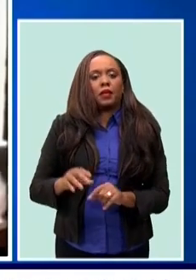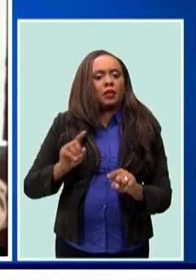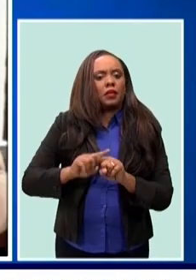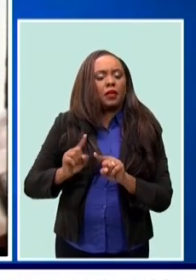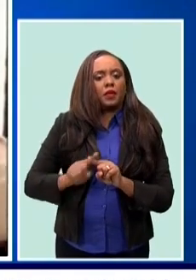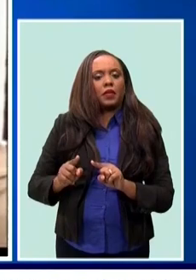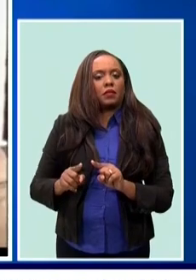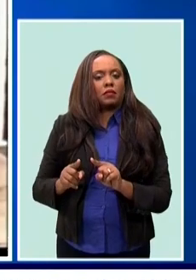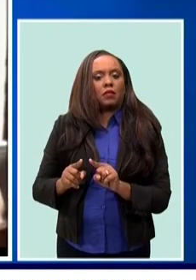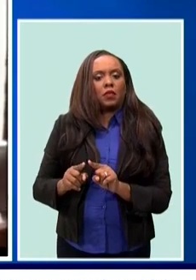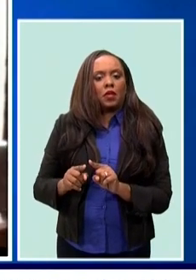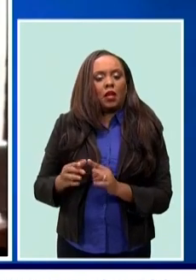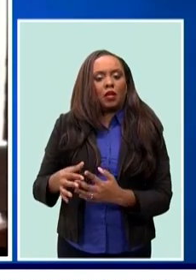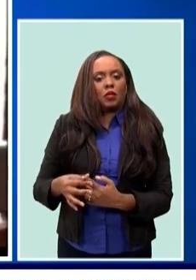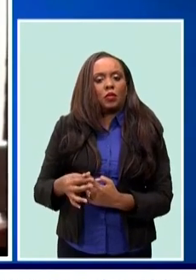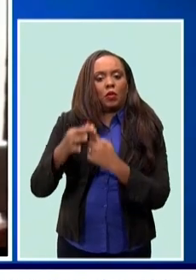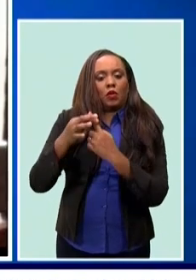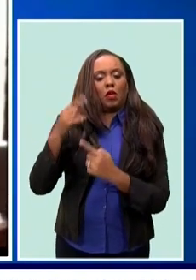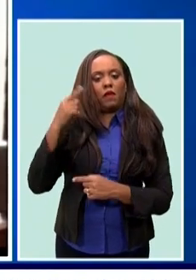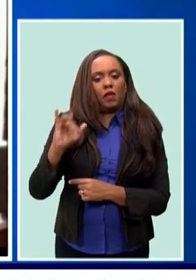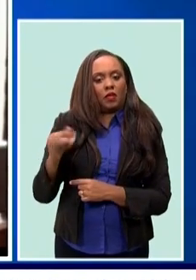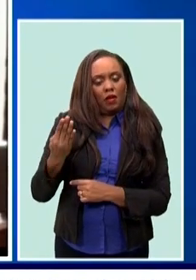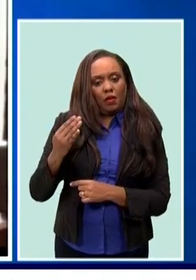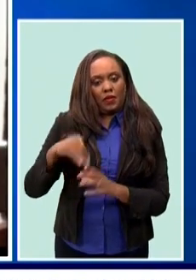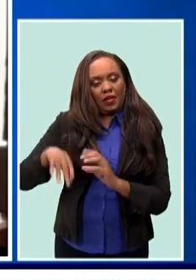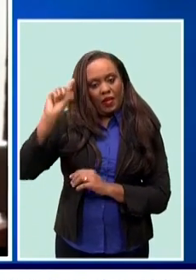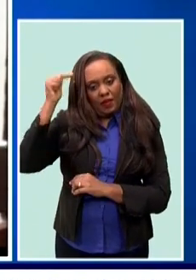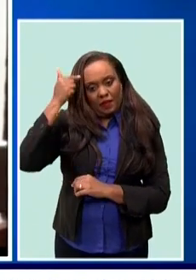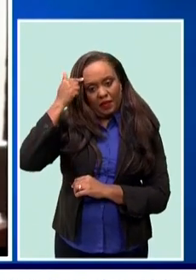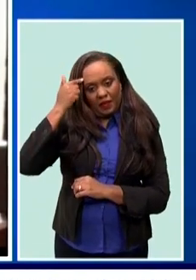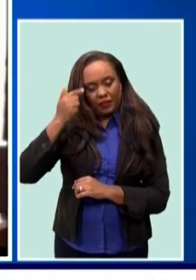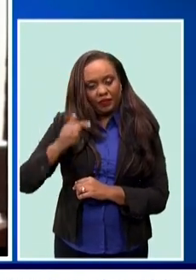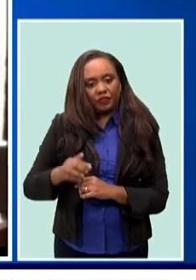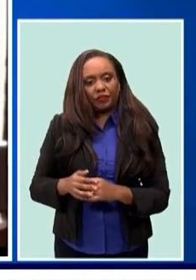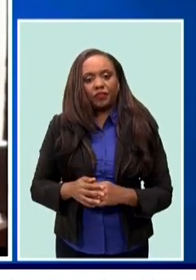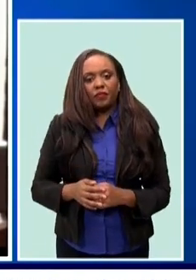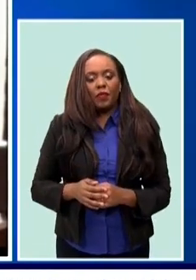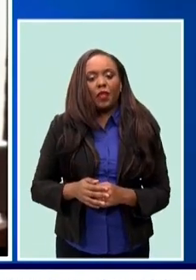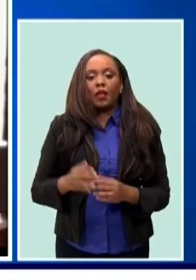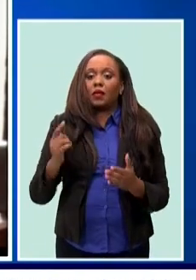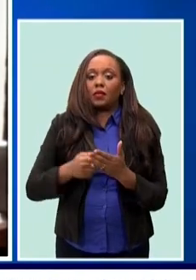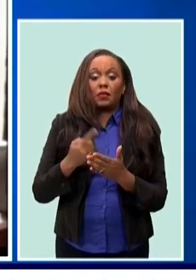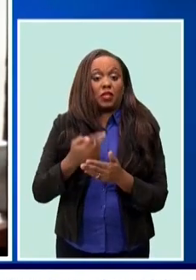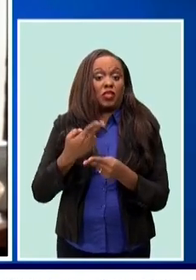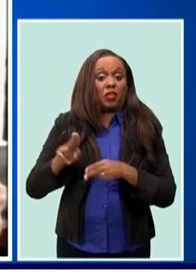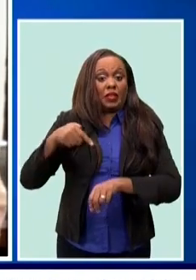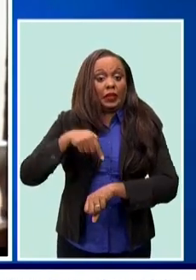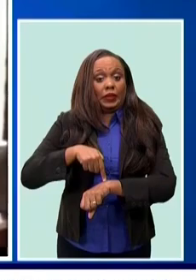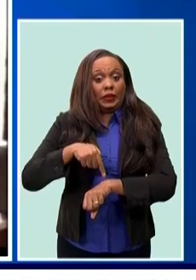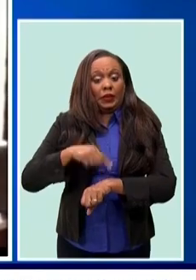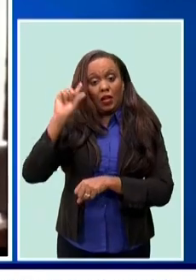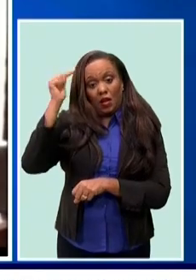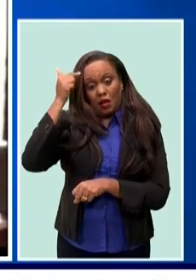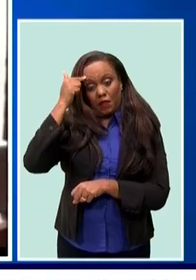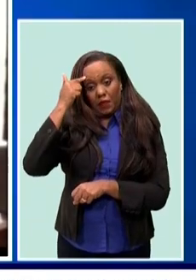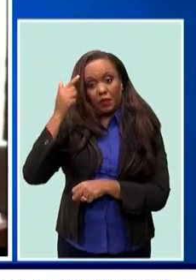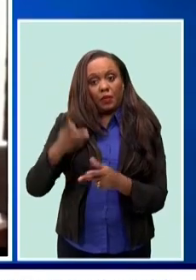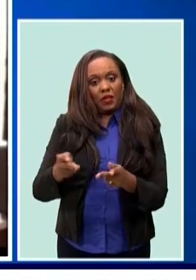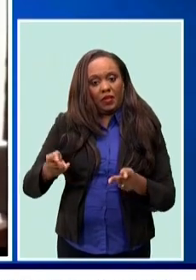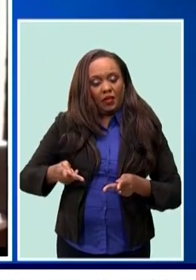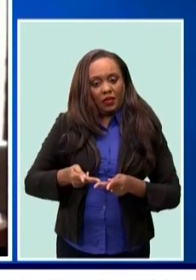all, but some of the appointments in government, and some of the even temporary appointments in government